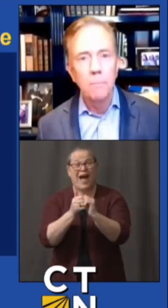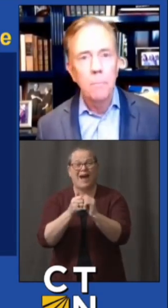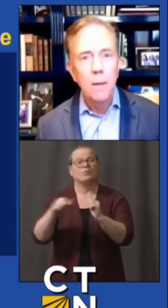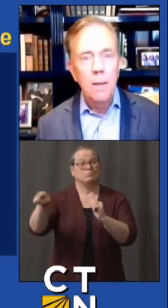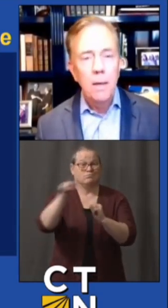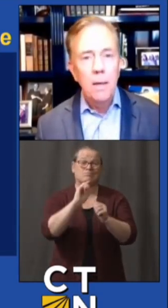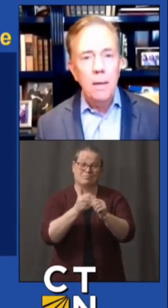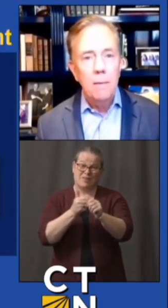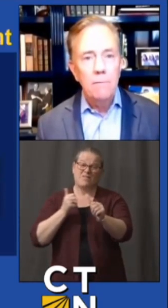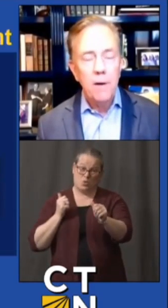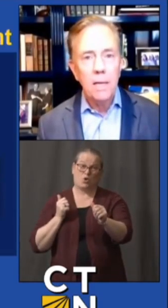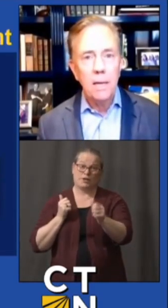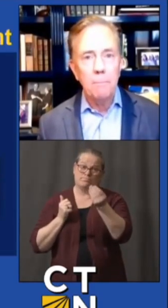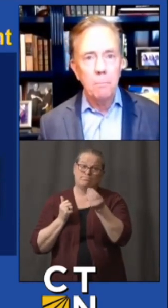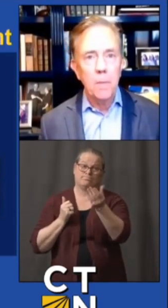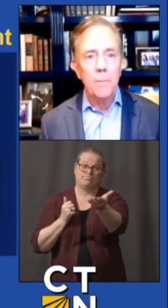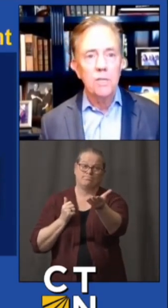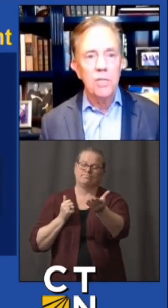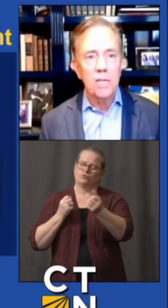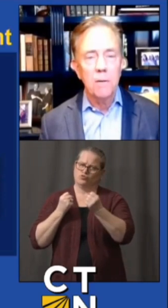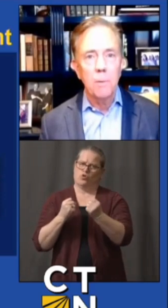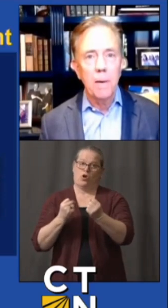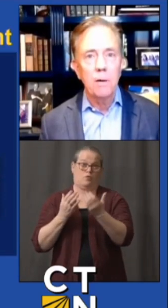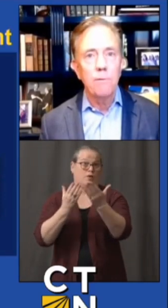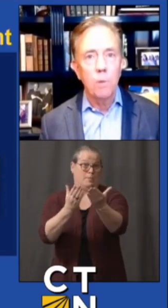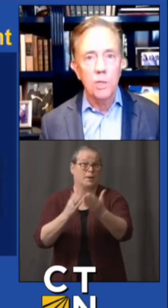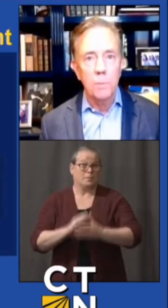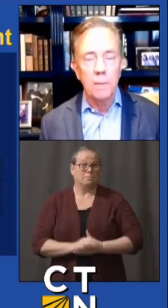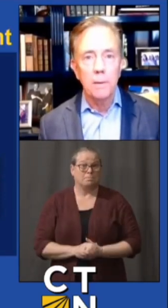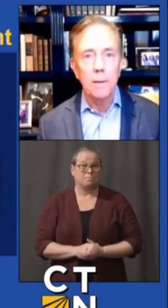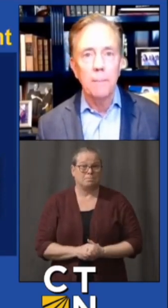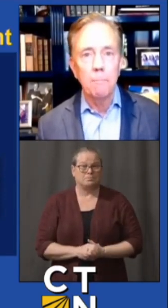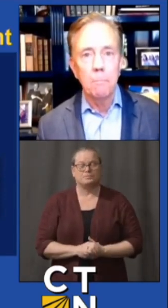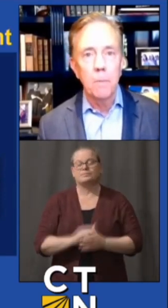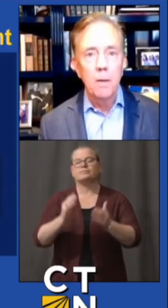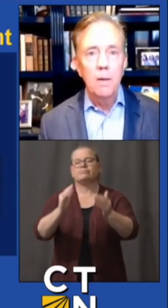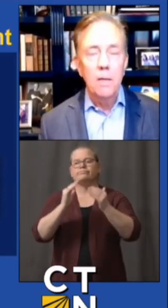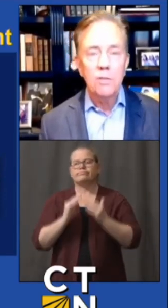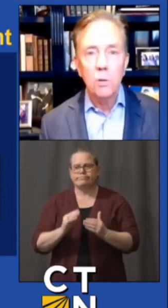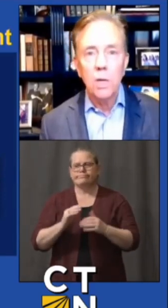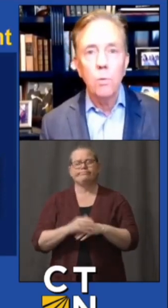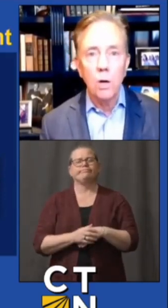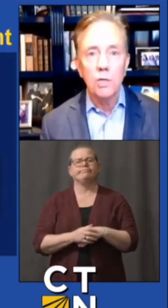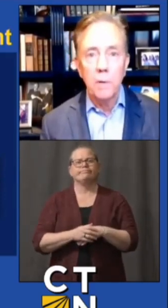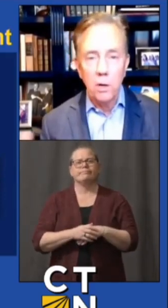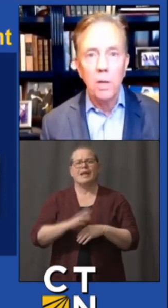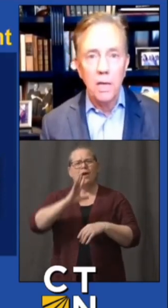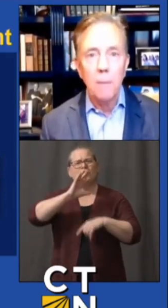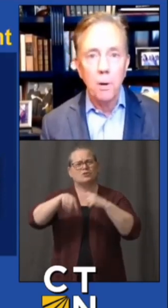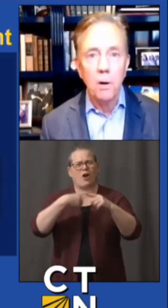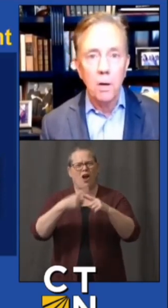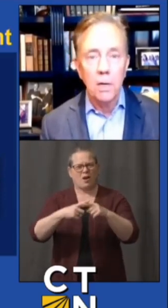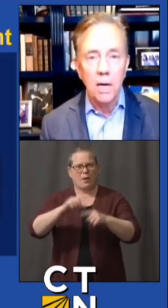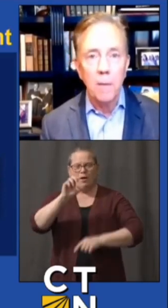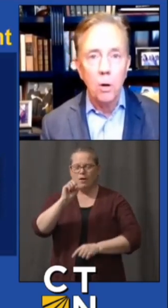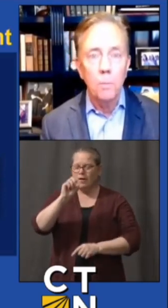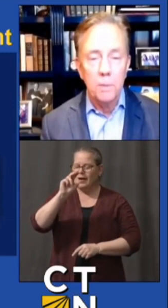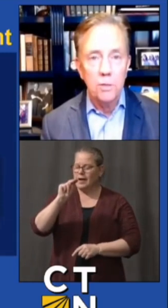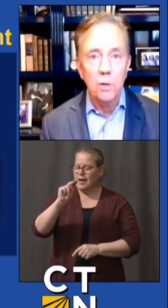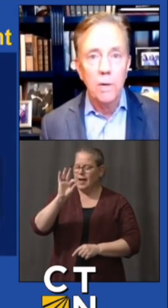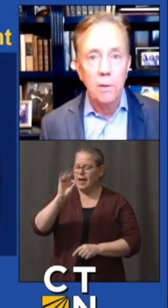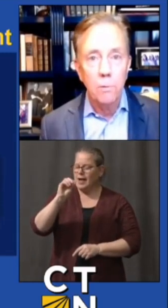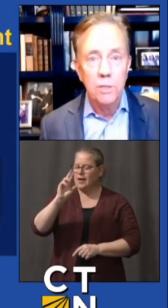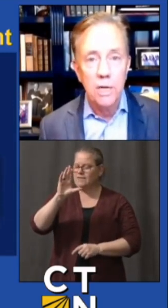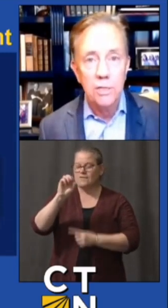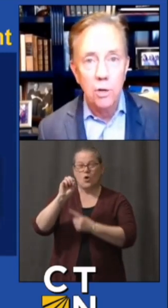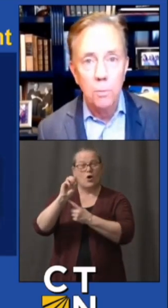forward. Finally, let me just say something about enforcement. This only works. We can only keep our economy open to the